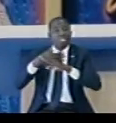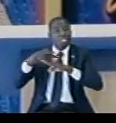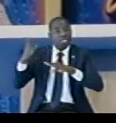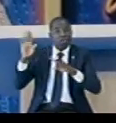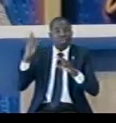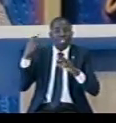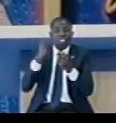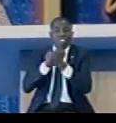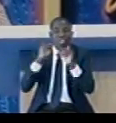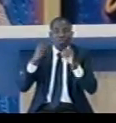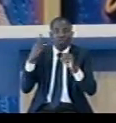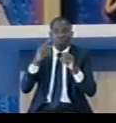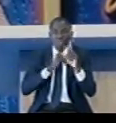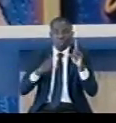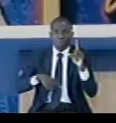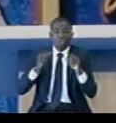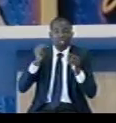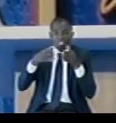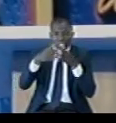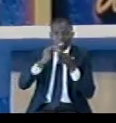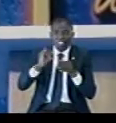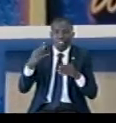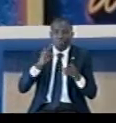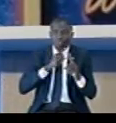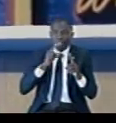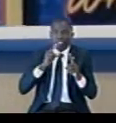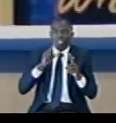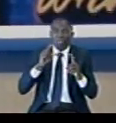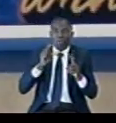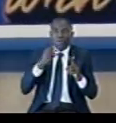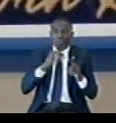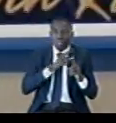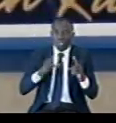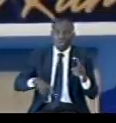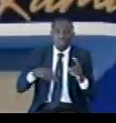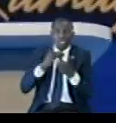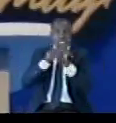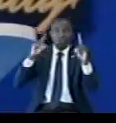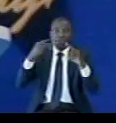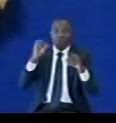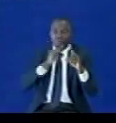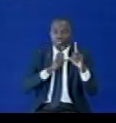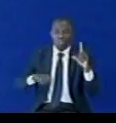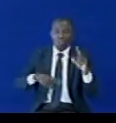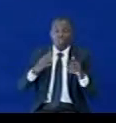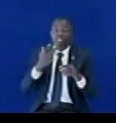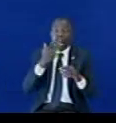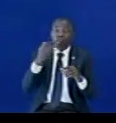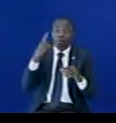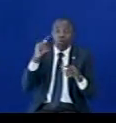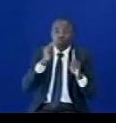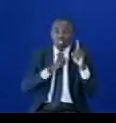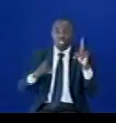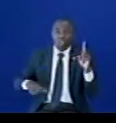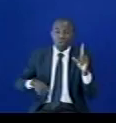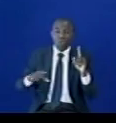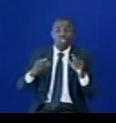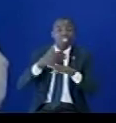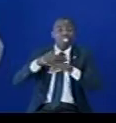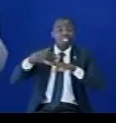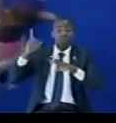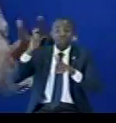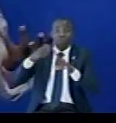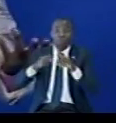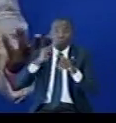salvation of the Lord, the healing of the Lord, the deliverance of the Lord, and the favor of the Lord away from